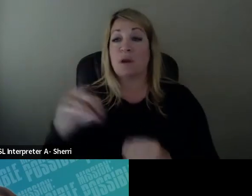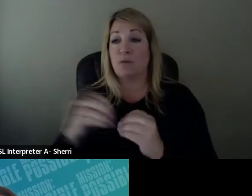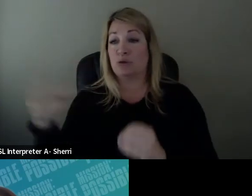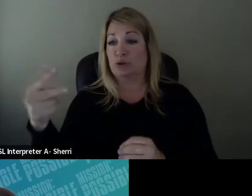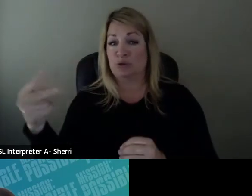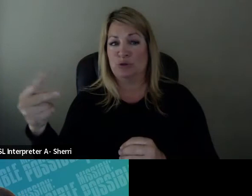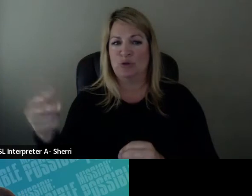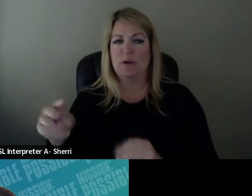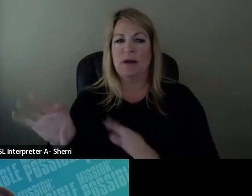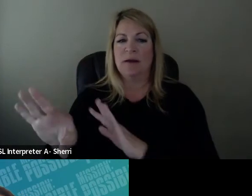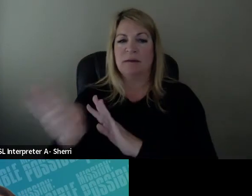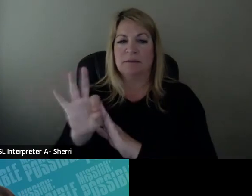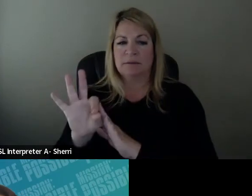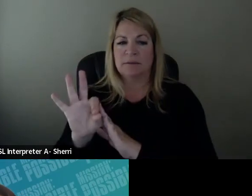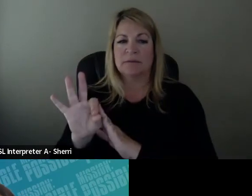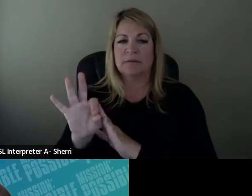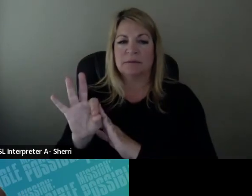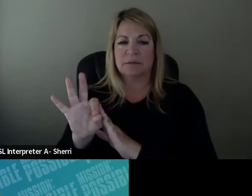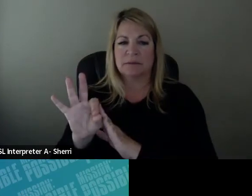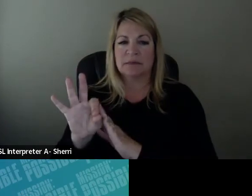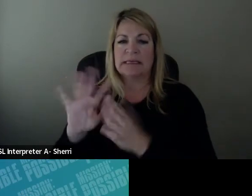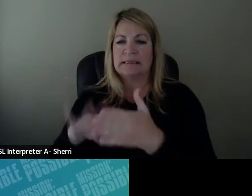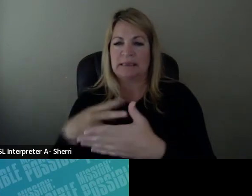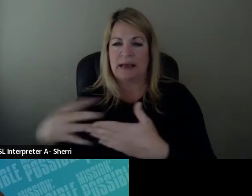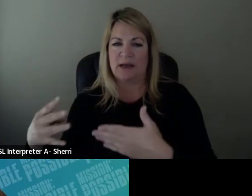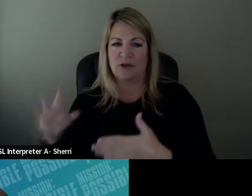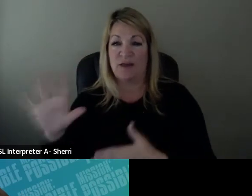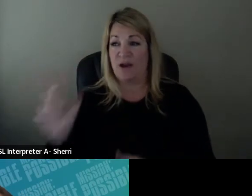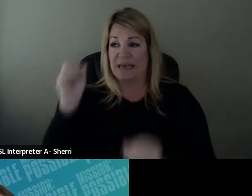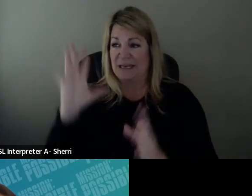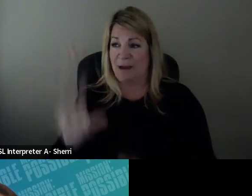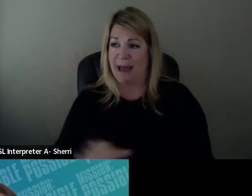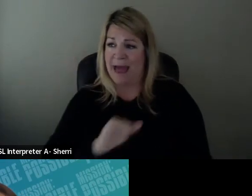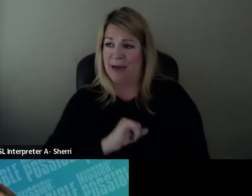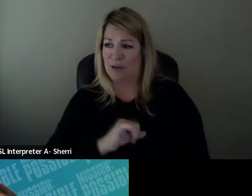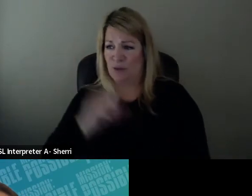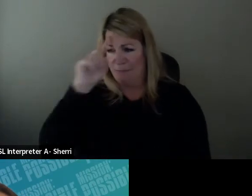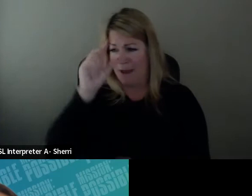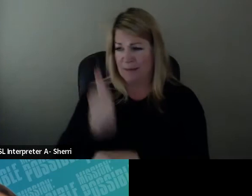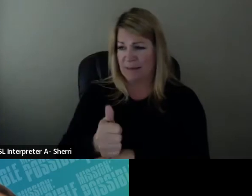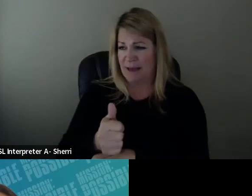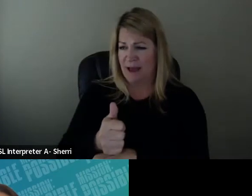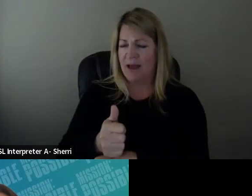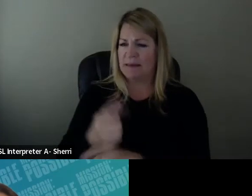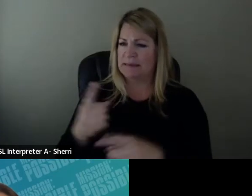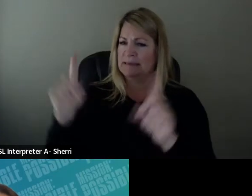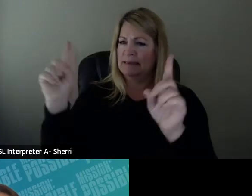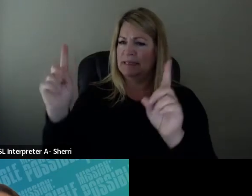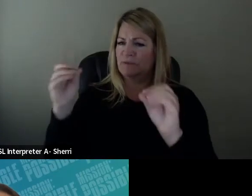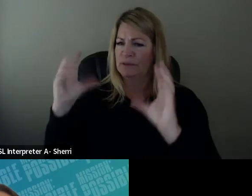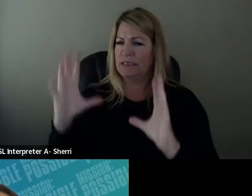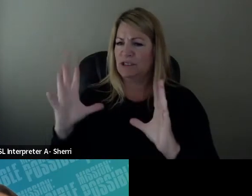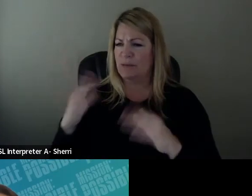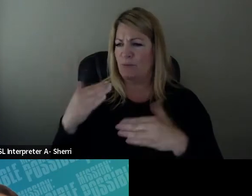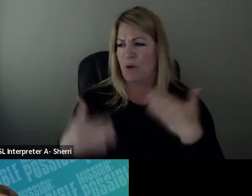and selecting teachers. Teacher attitude and mindset, they are key to a successful co-teaching process. And